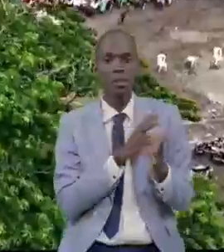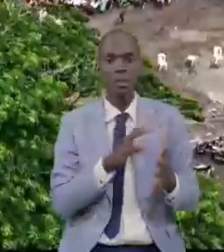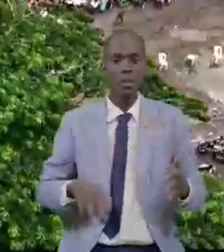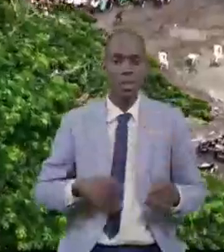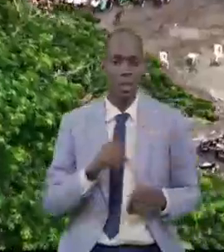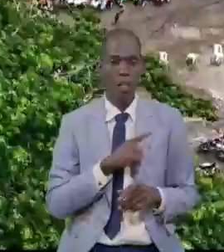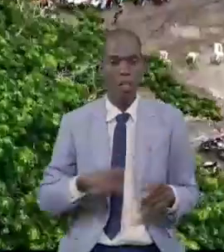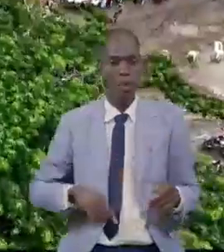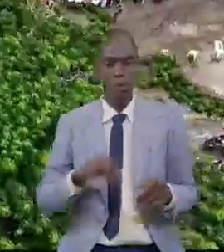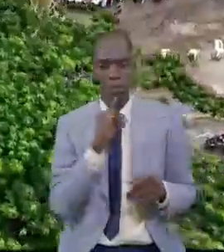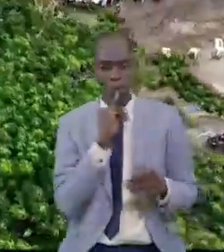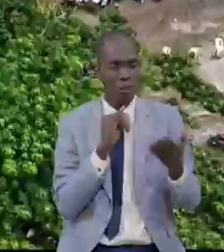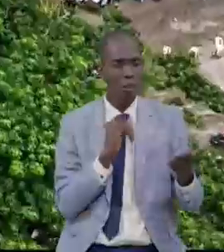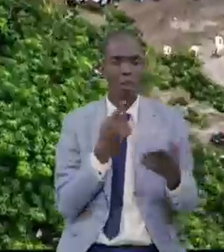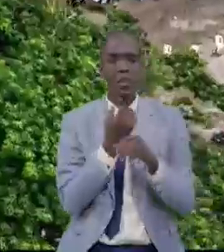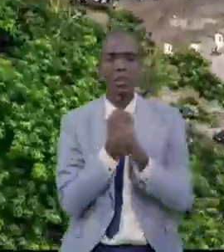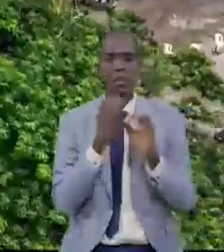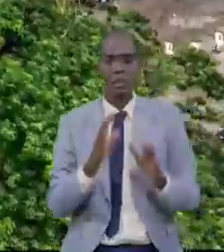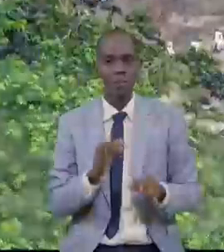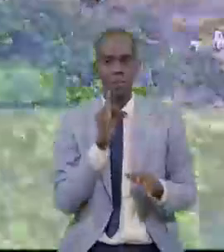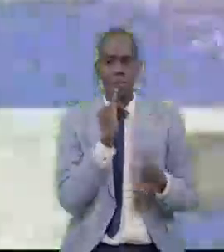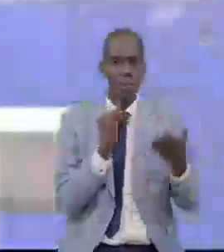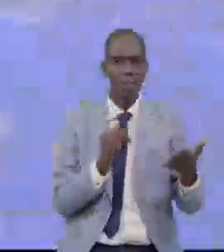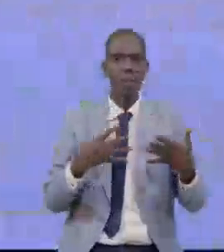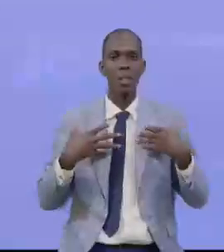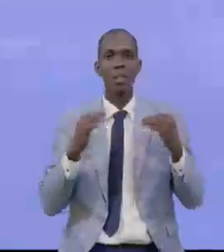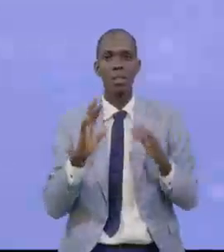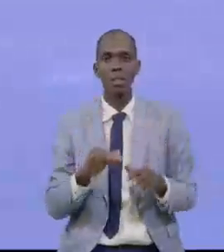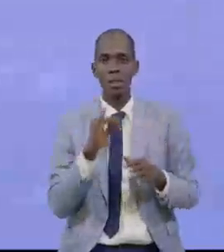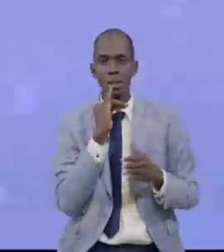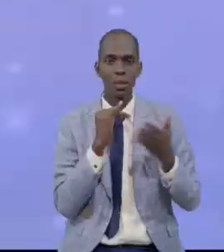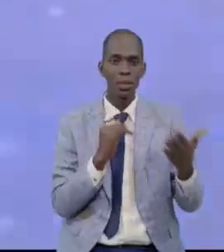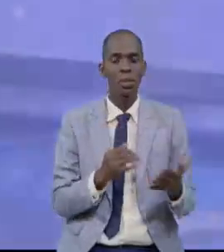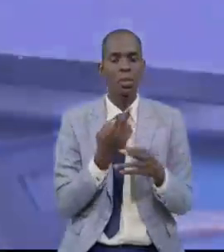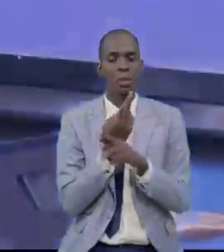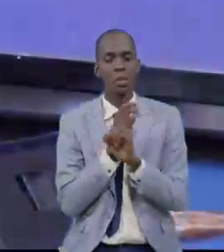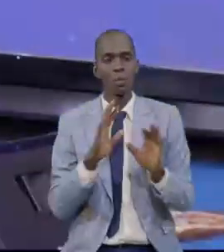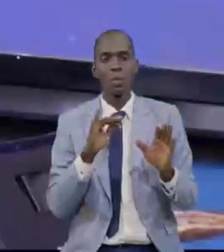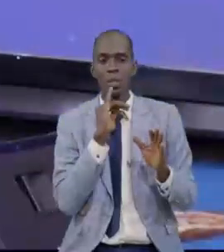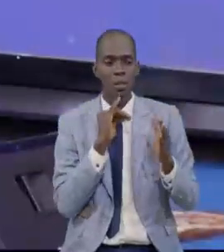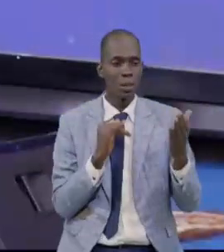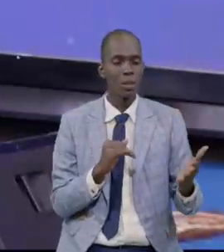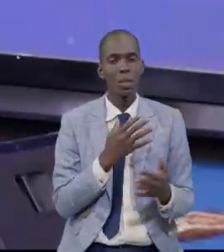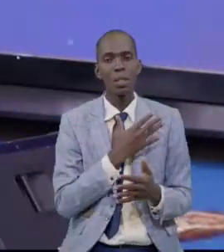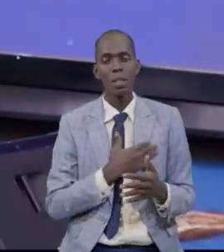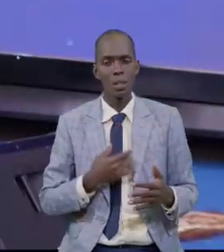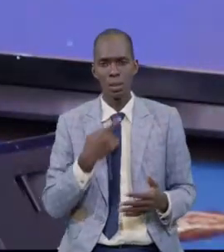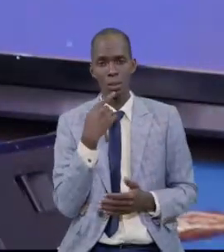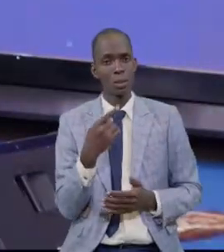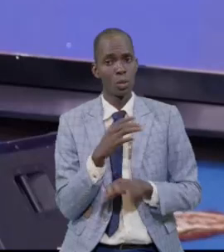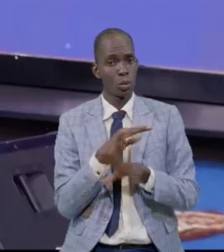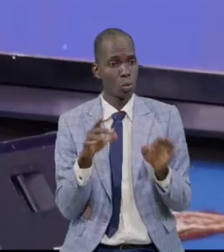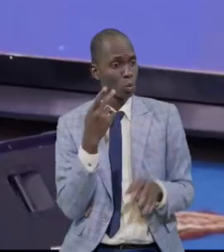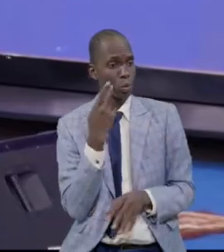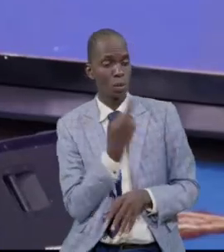the deliverer, the redeemer is here. And he says, didn't you see how he ministered to